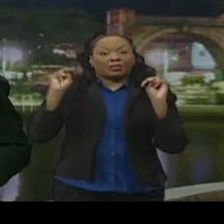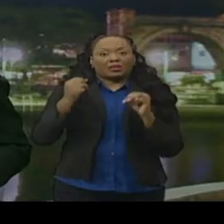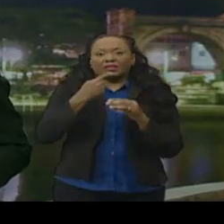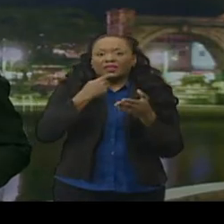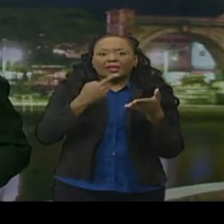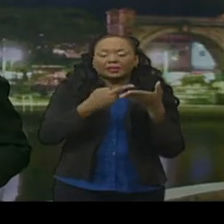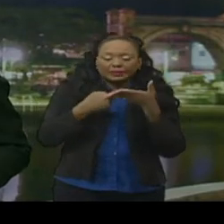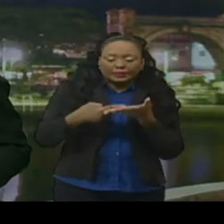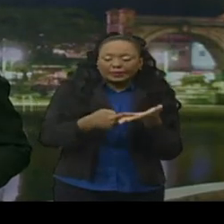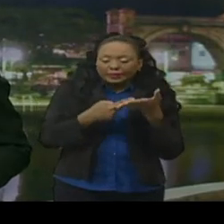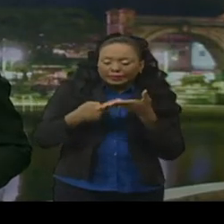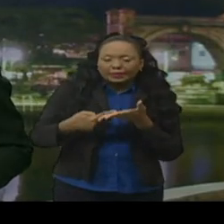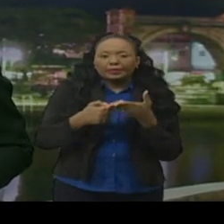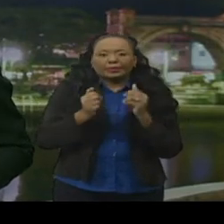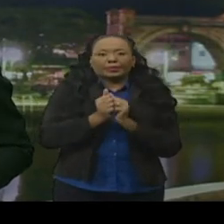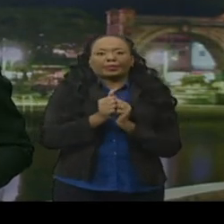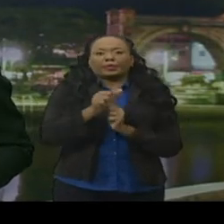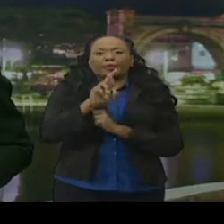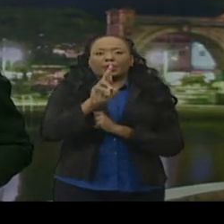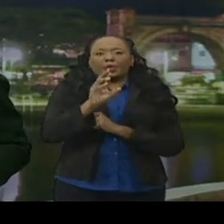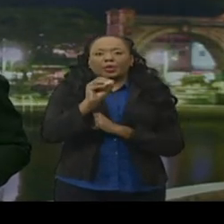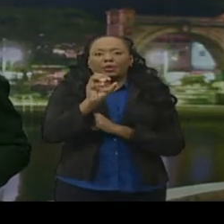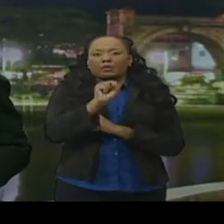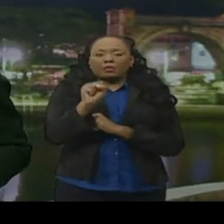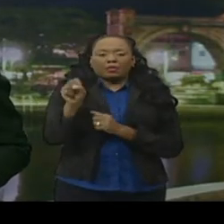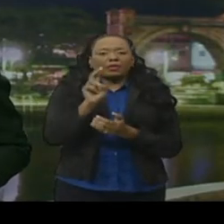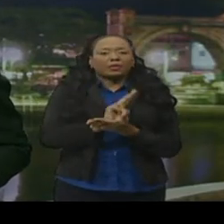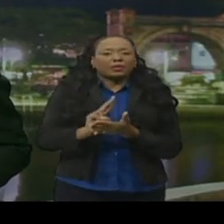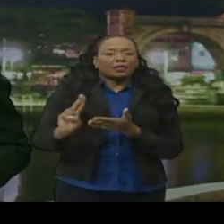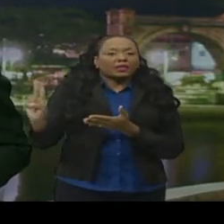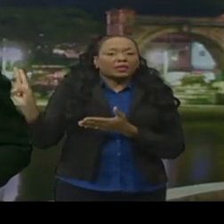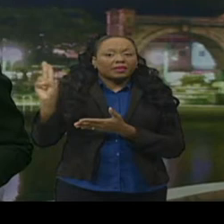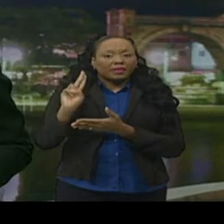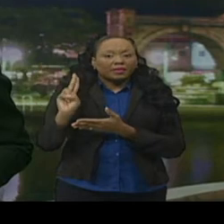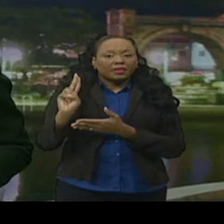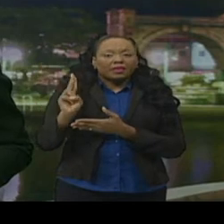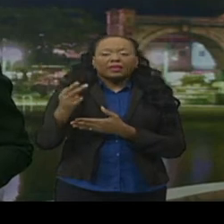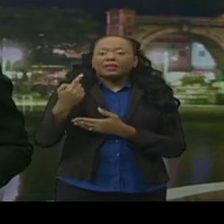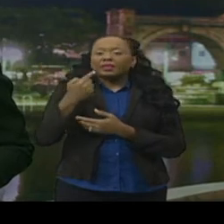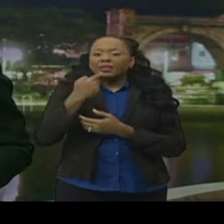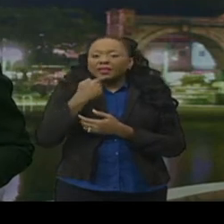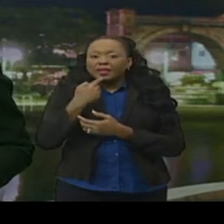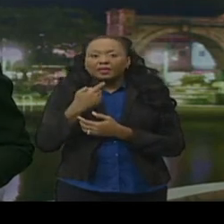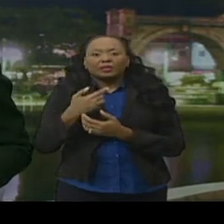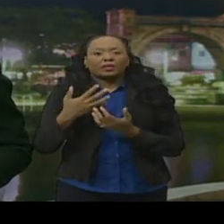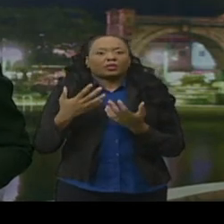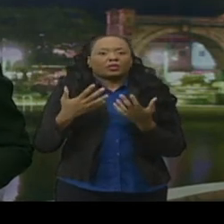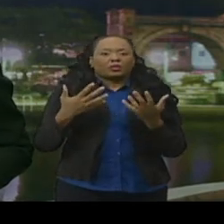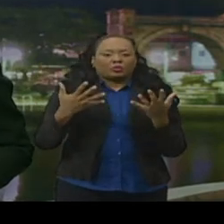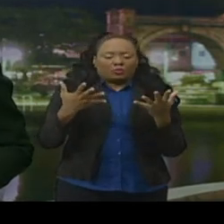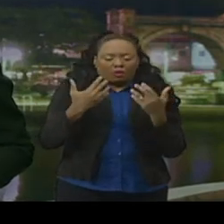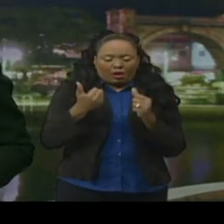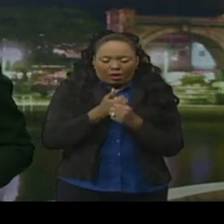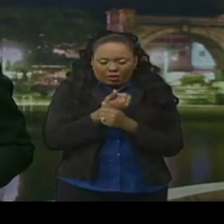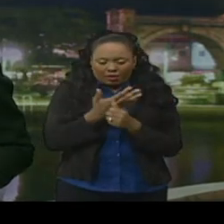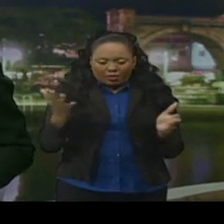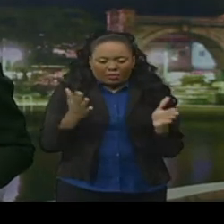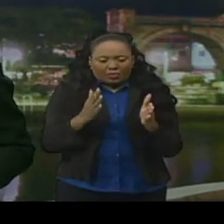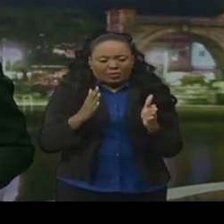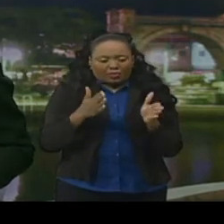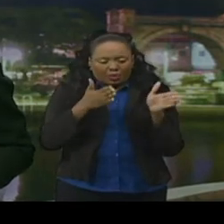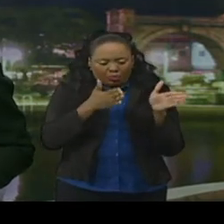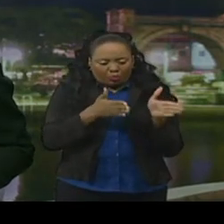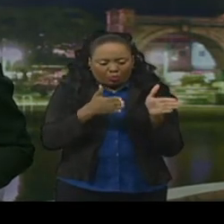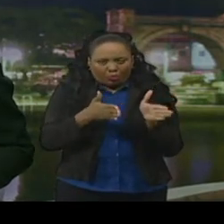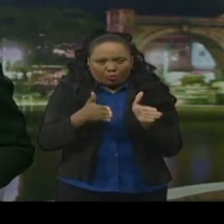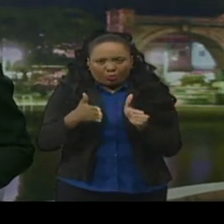And the Prime Minister has stressed that in all of the discussions with Ross University, she made it clear everything must be done to mitigate the